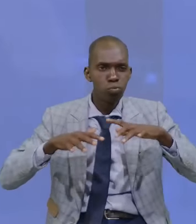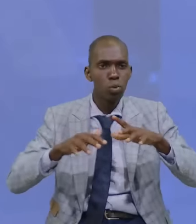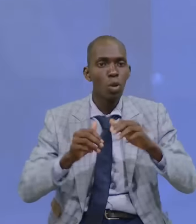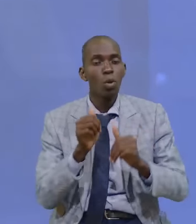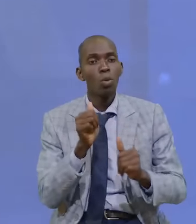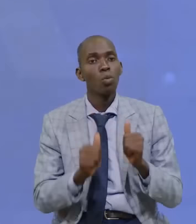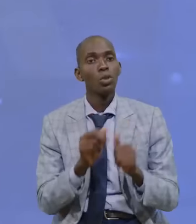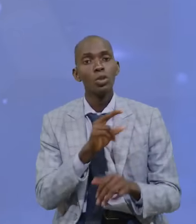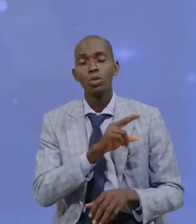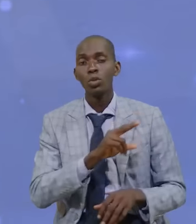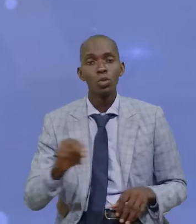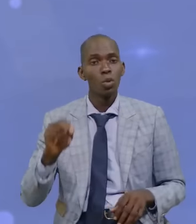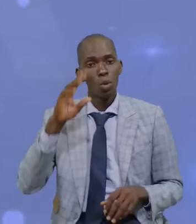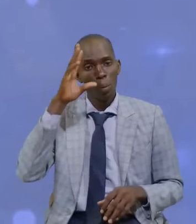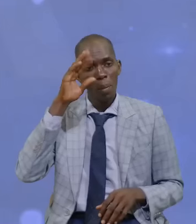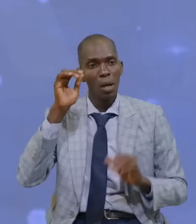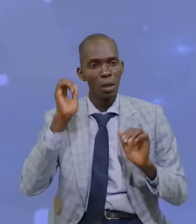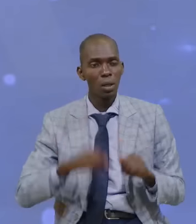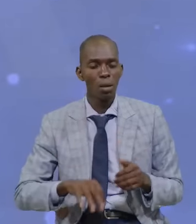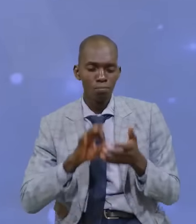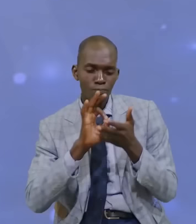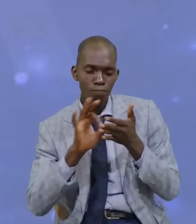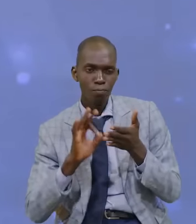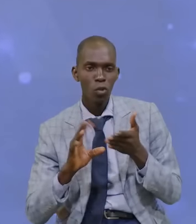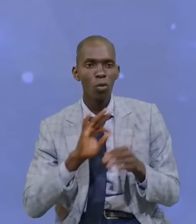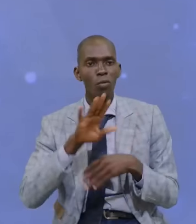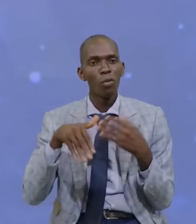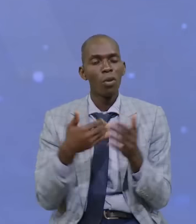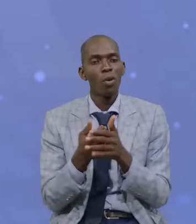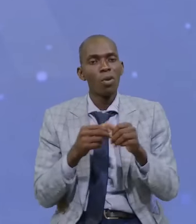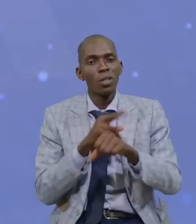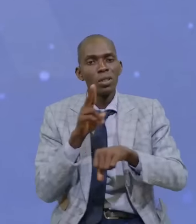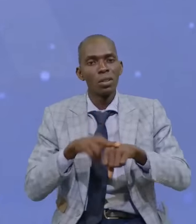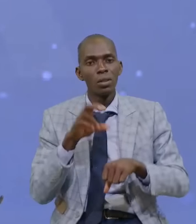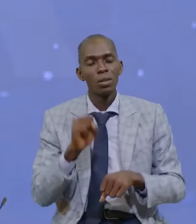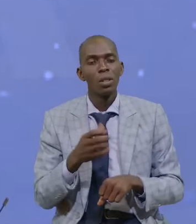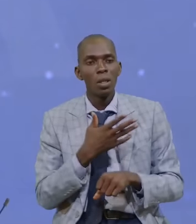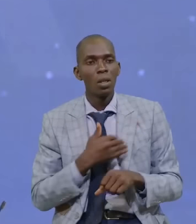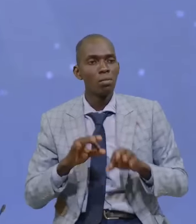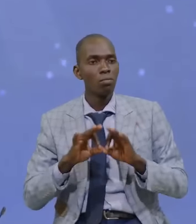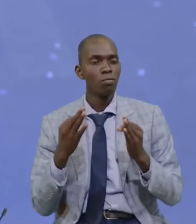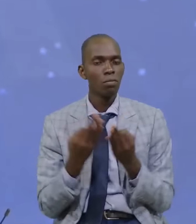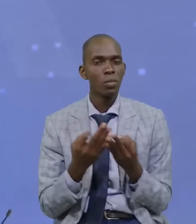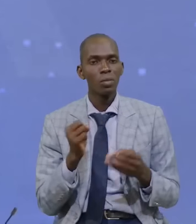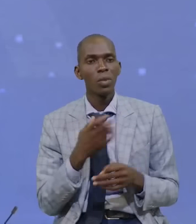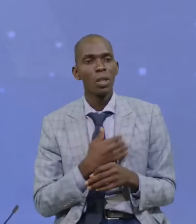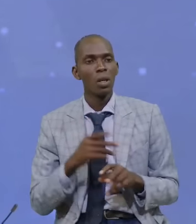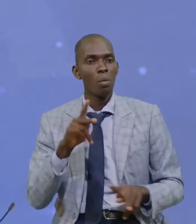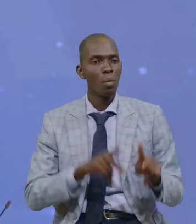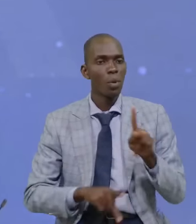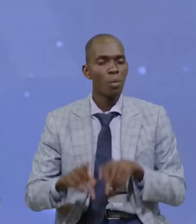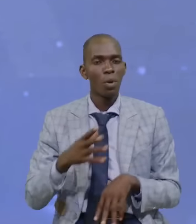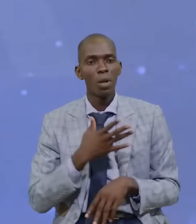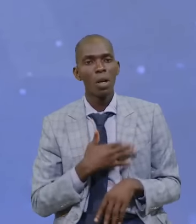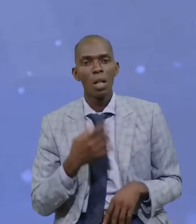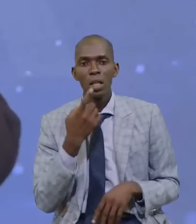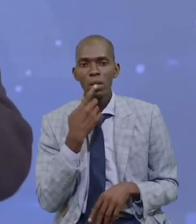man could number, of all nations, and kindreds, and people, and tongues,